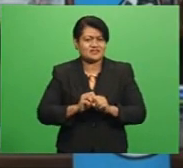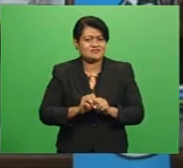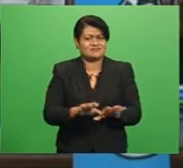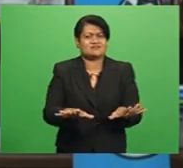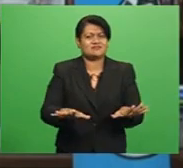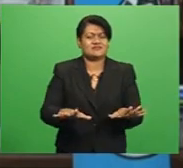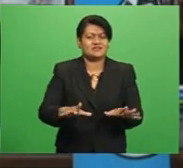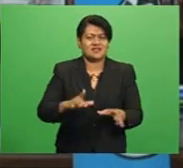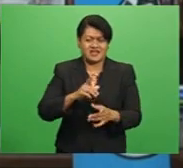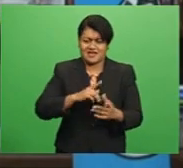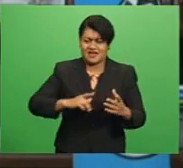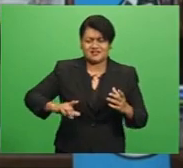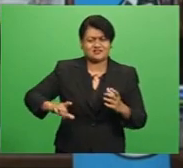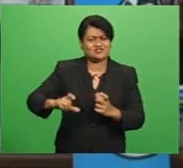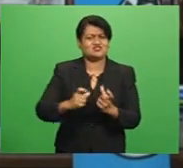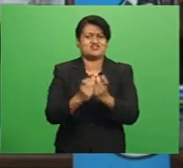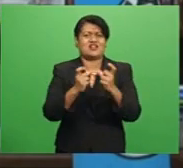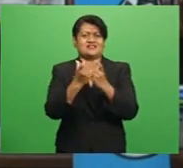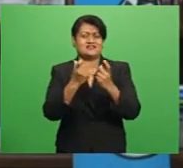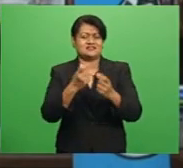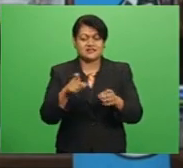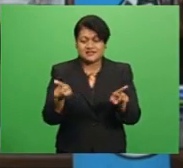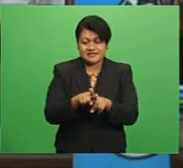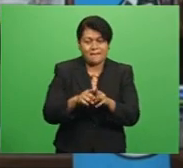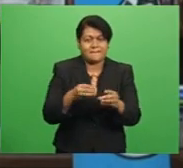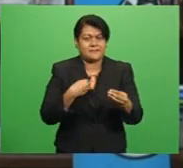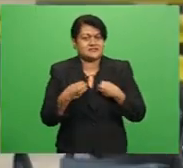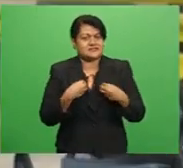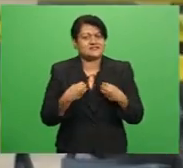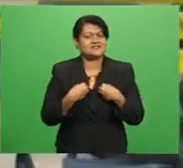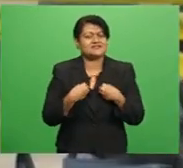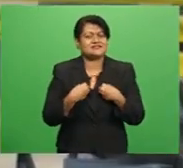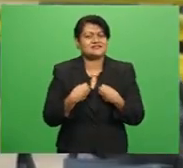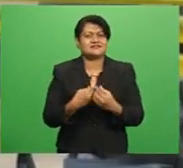will our businesses, our industries, and our economy.